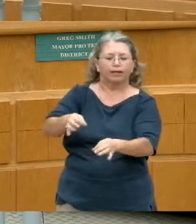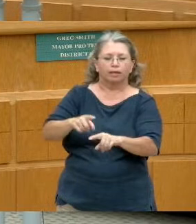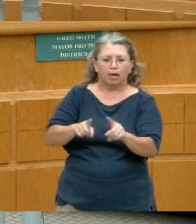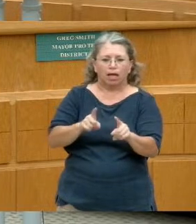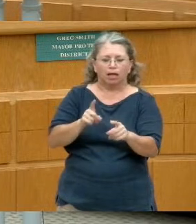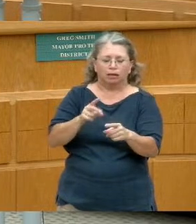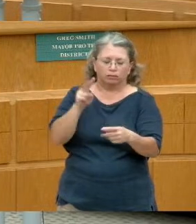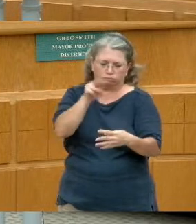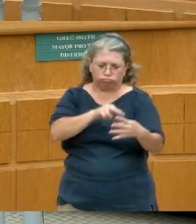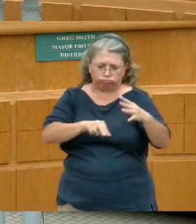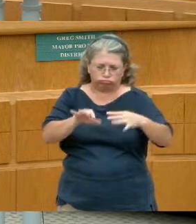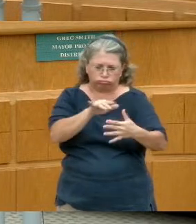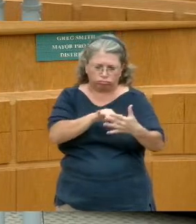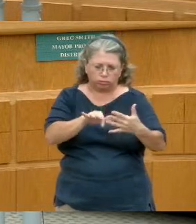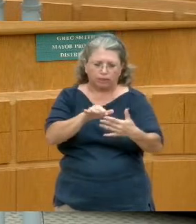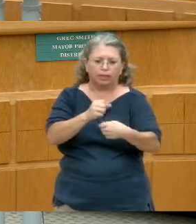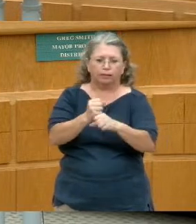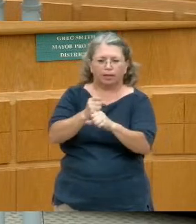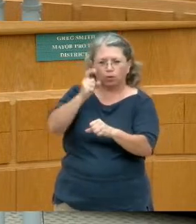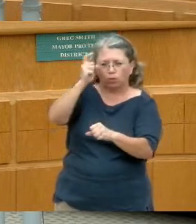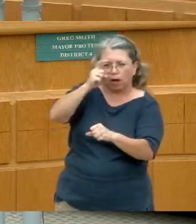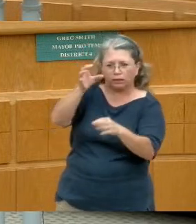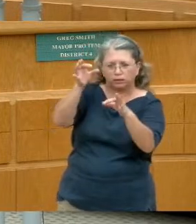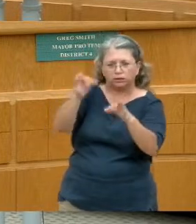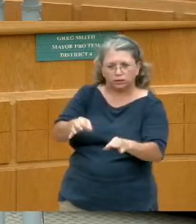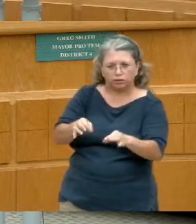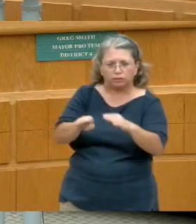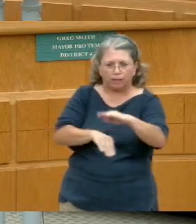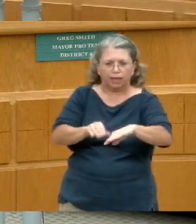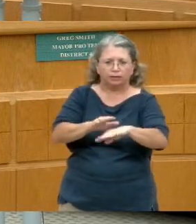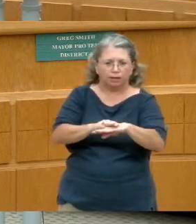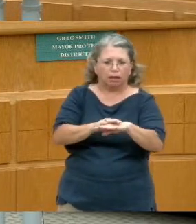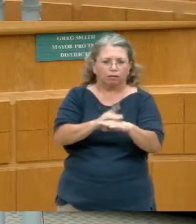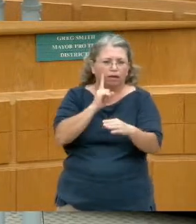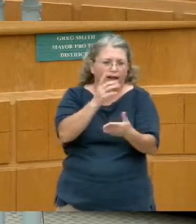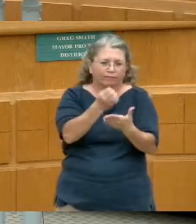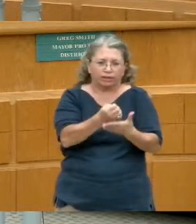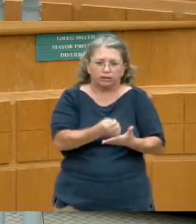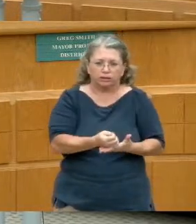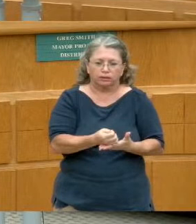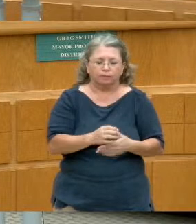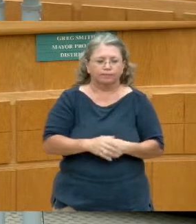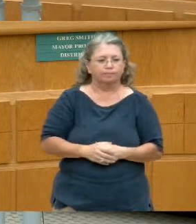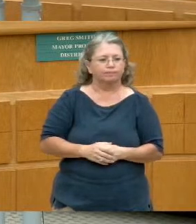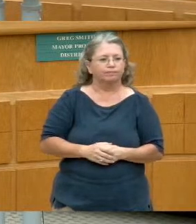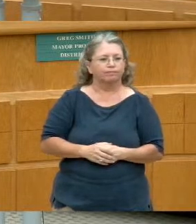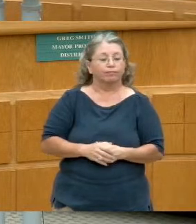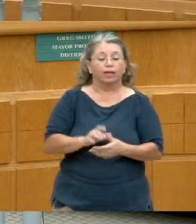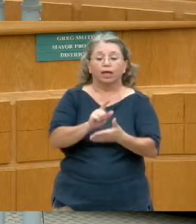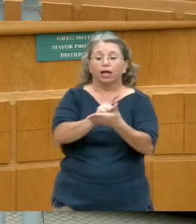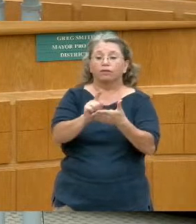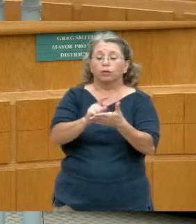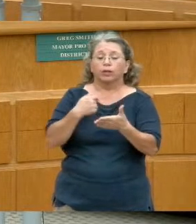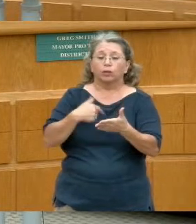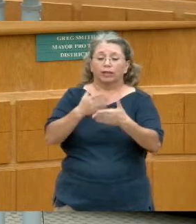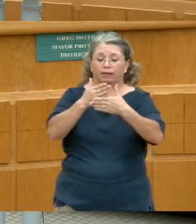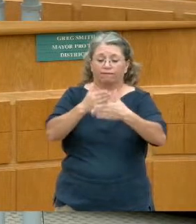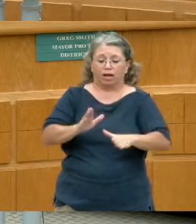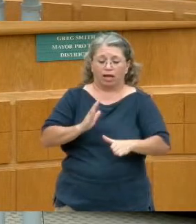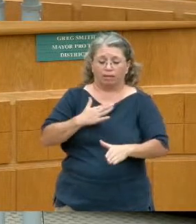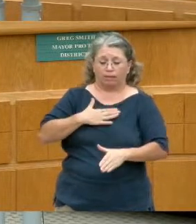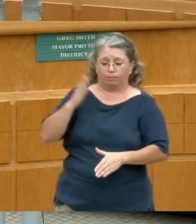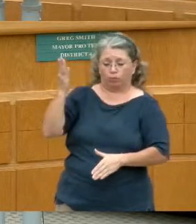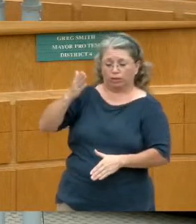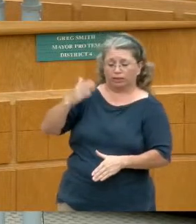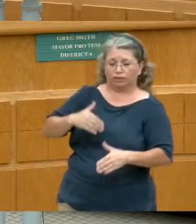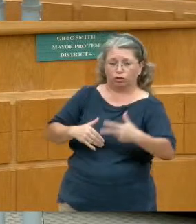our policies to keep us all safe and healthy. Each week, the presentation is divided into 3 sections. The first